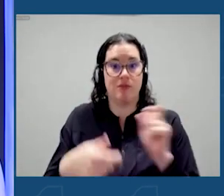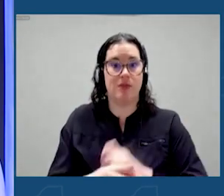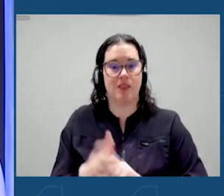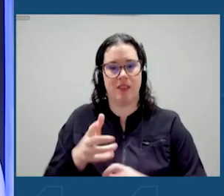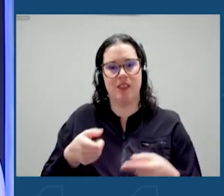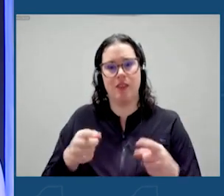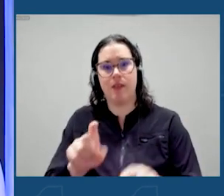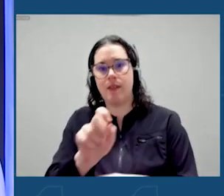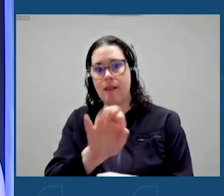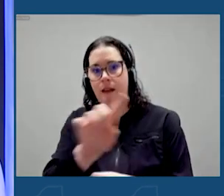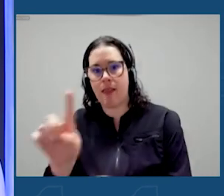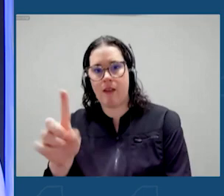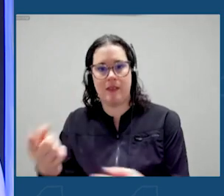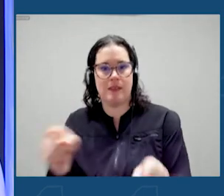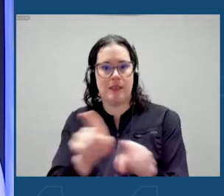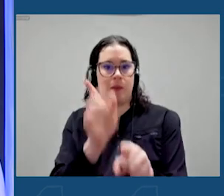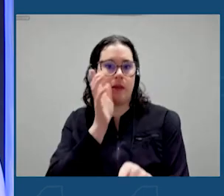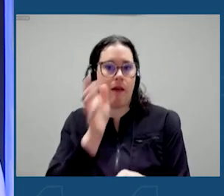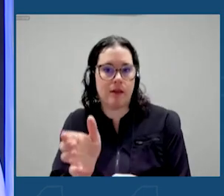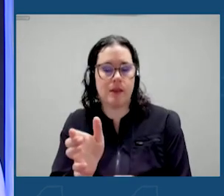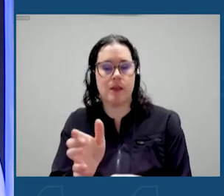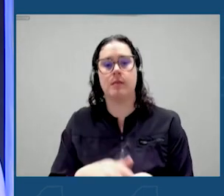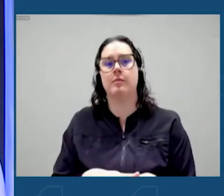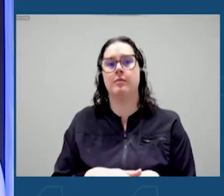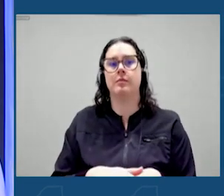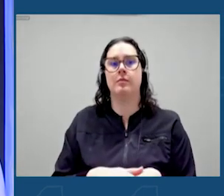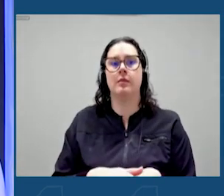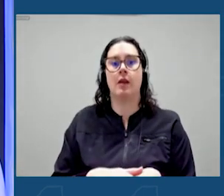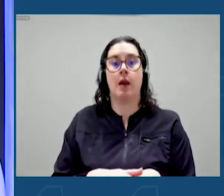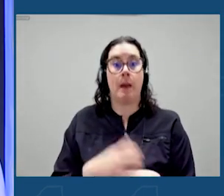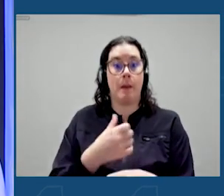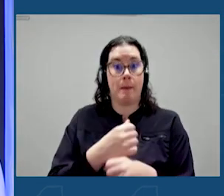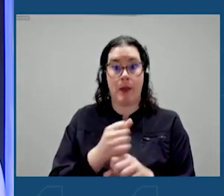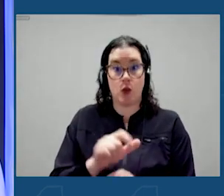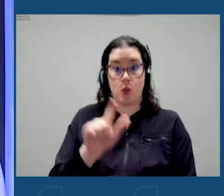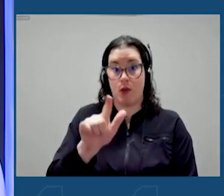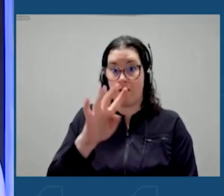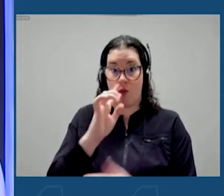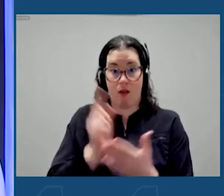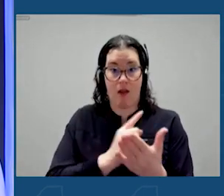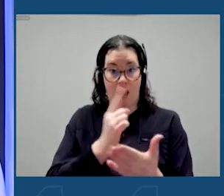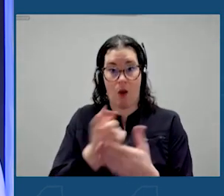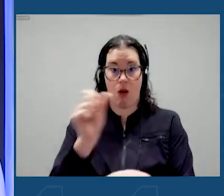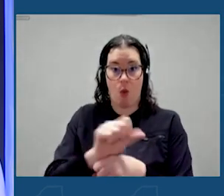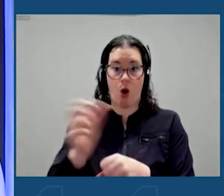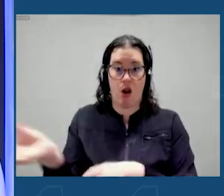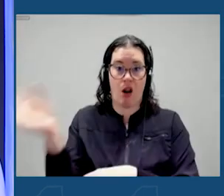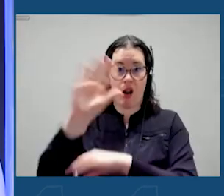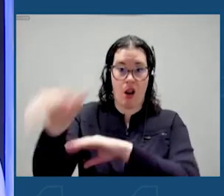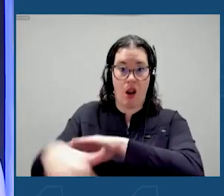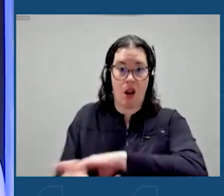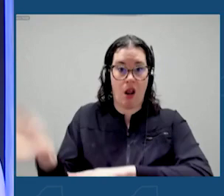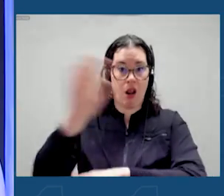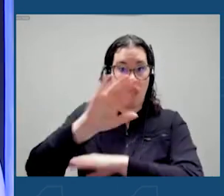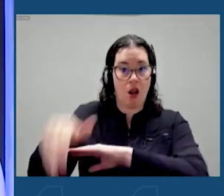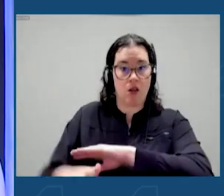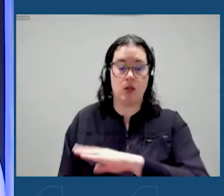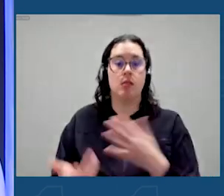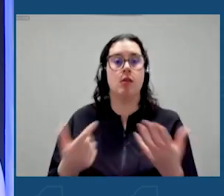and made 24-hour work communities. And we're going to lean into the difficult conversation about